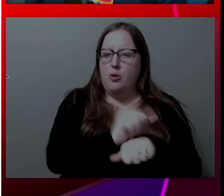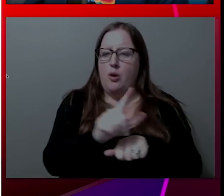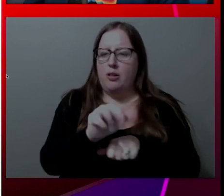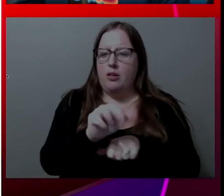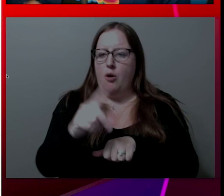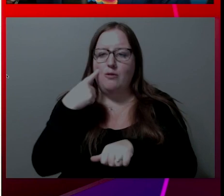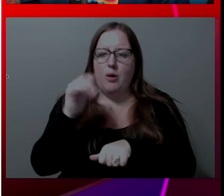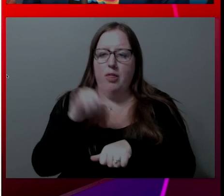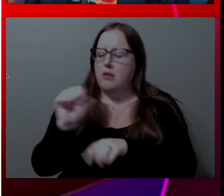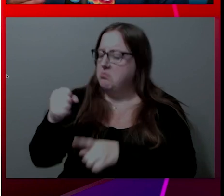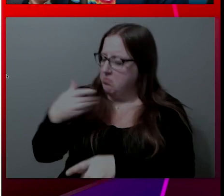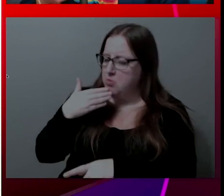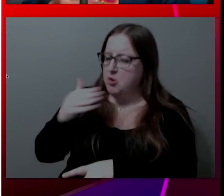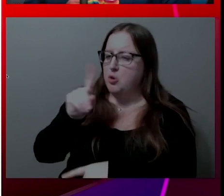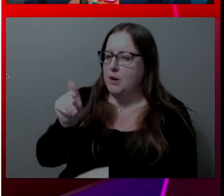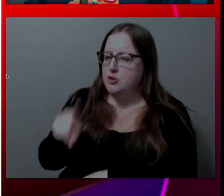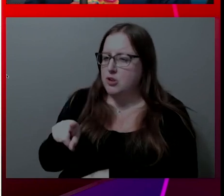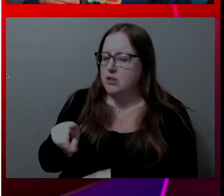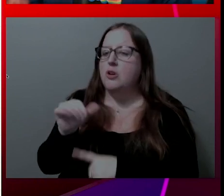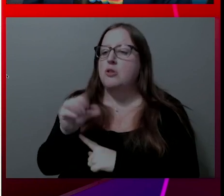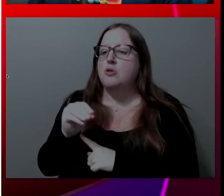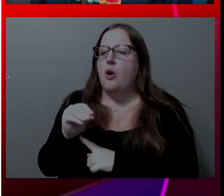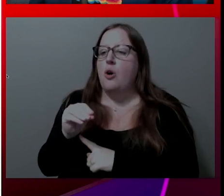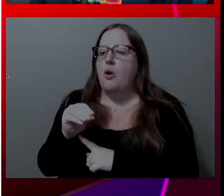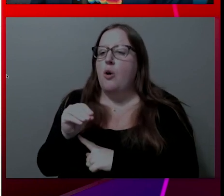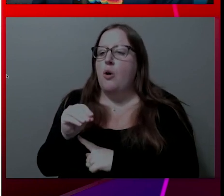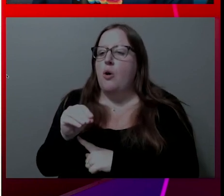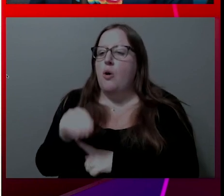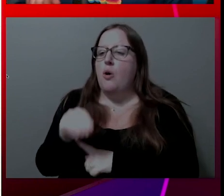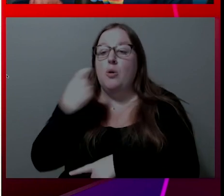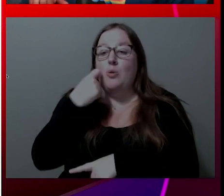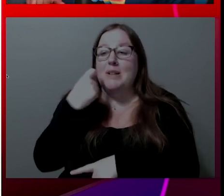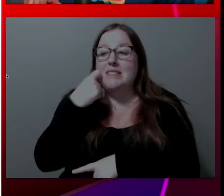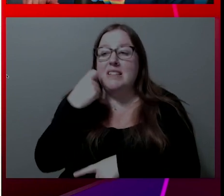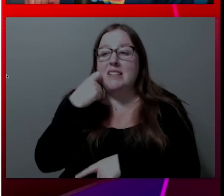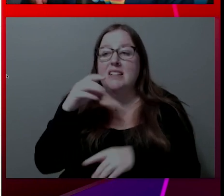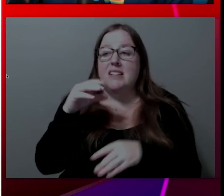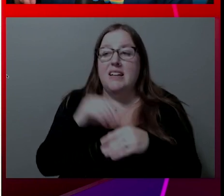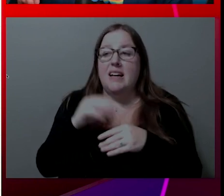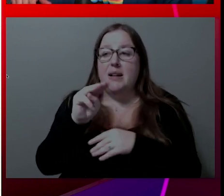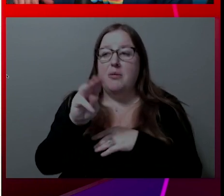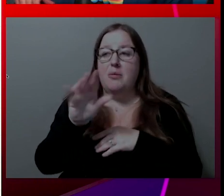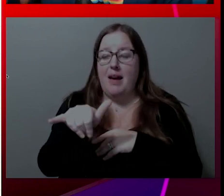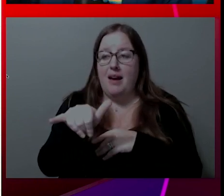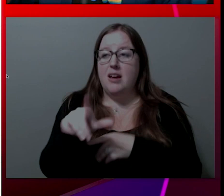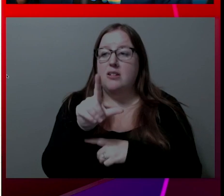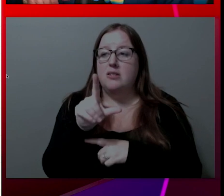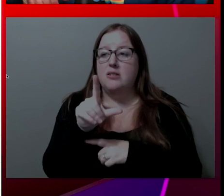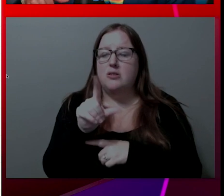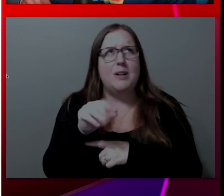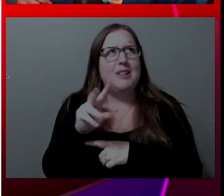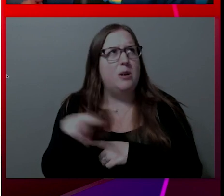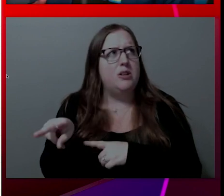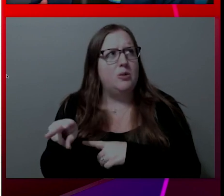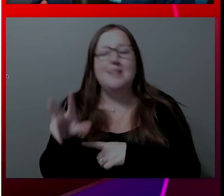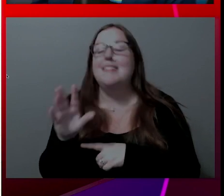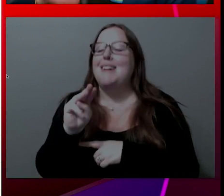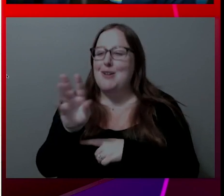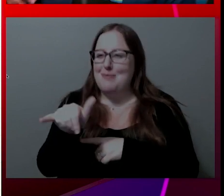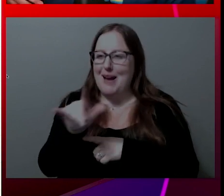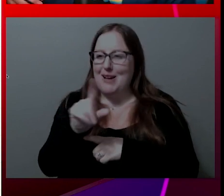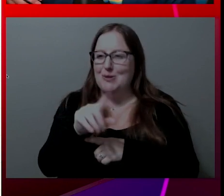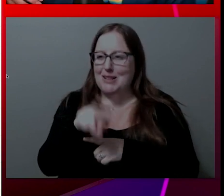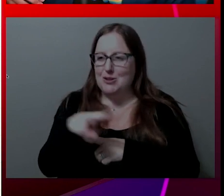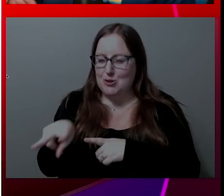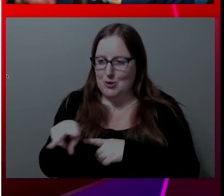question. So on the note of virality, actually recently in May of we're in 22, right? Yeah, May of 22. We